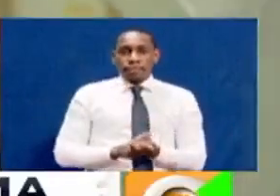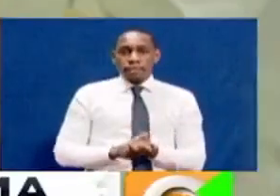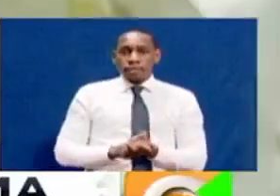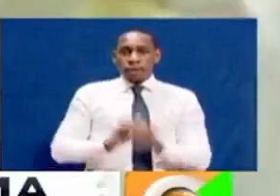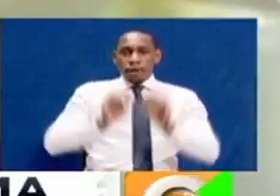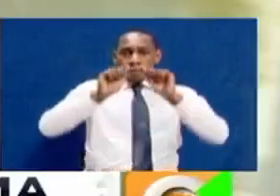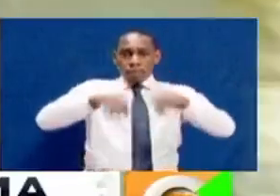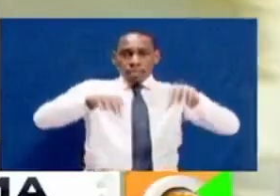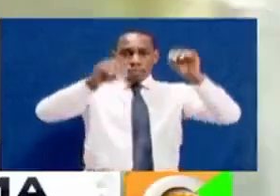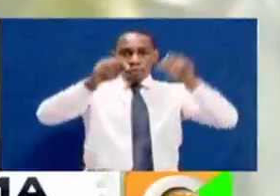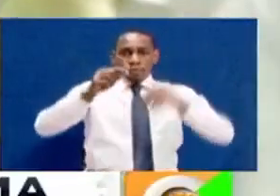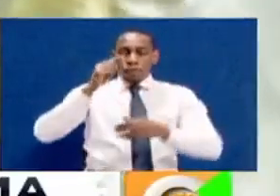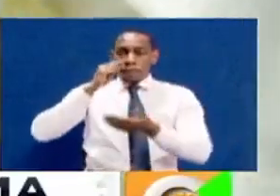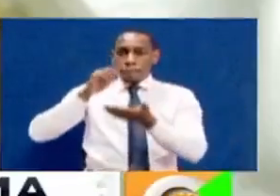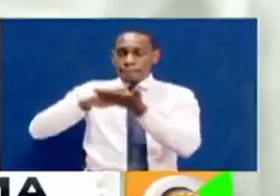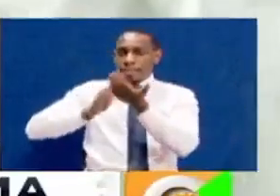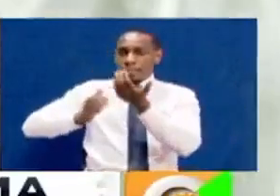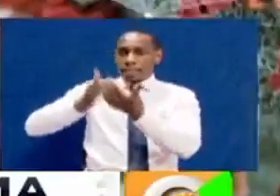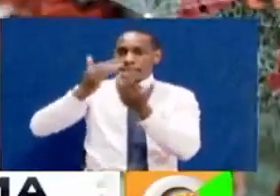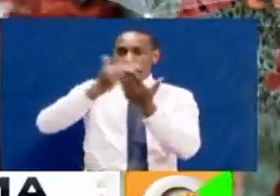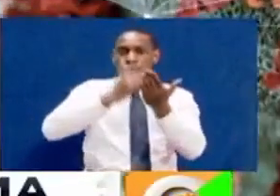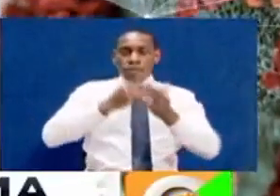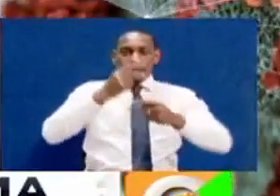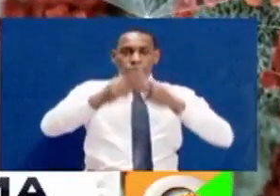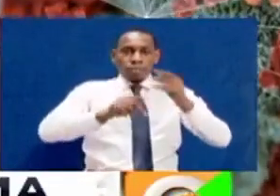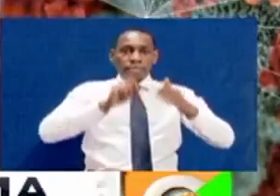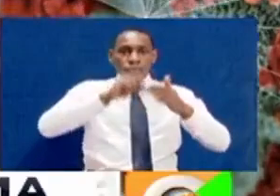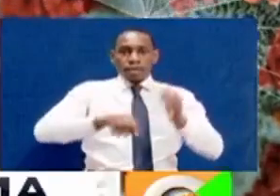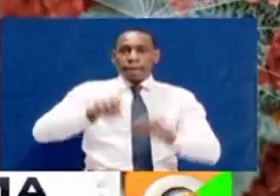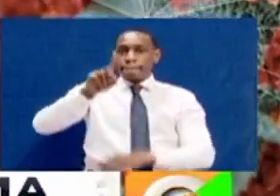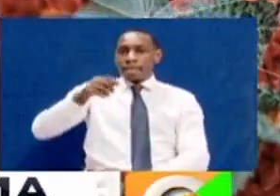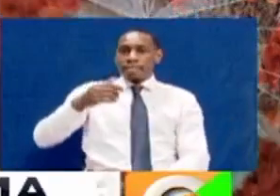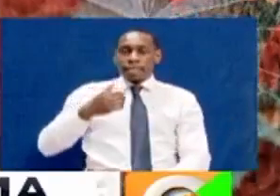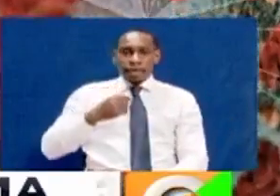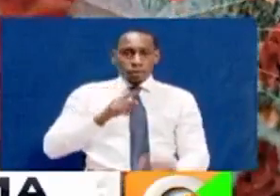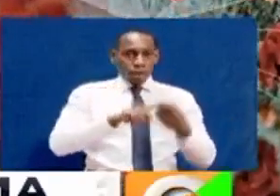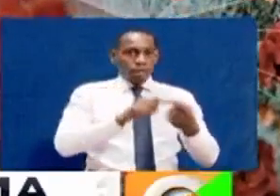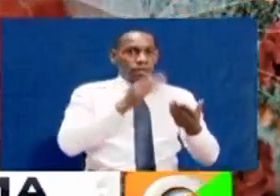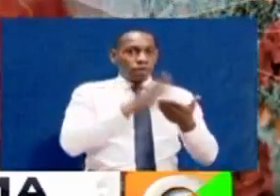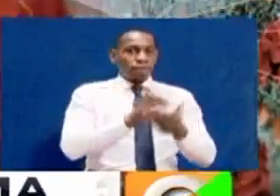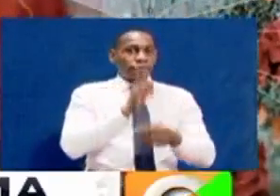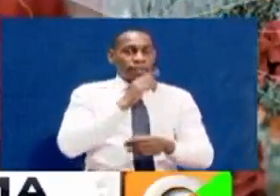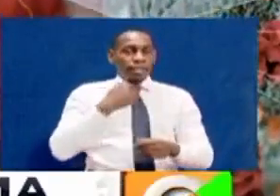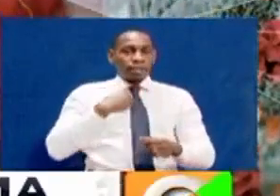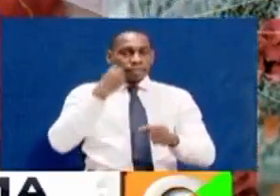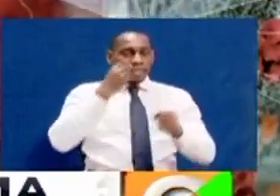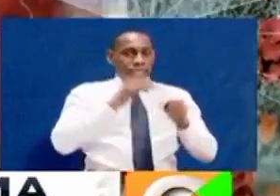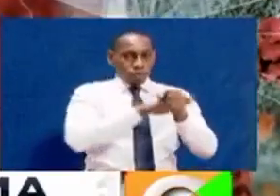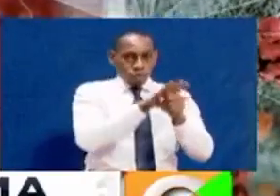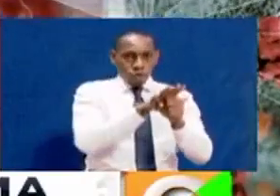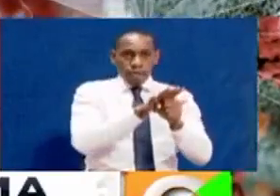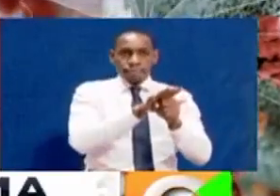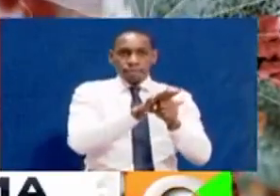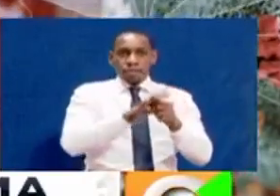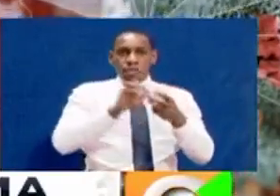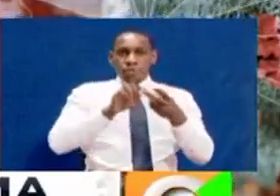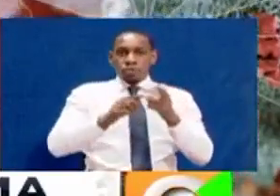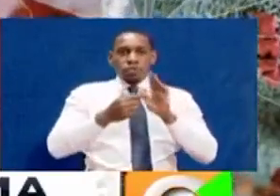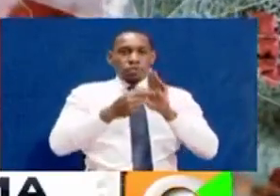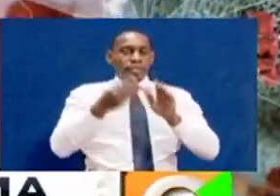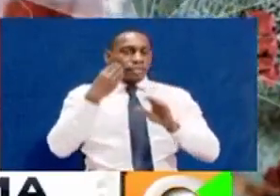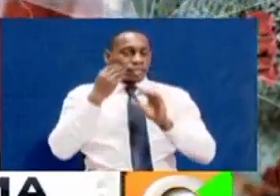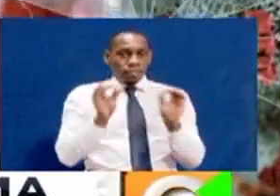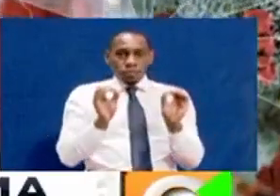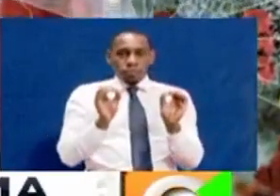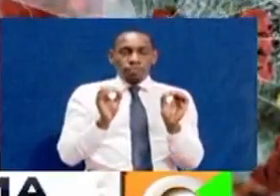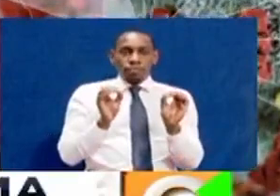to be put under the home-based care program, the protocol requires that one must have either been confirmed to be COVID-19 positive, be asymptomatic